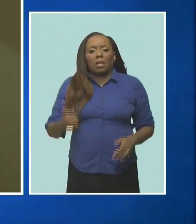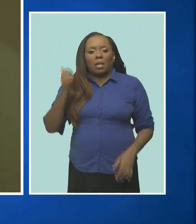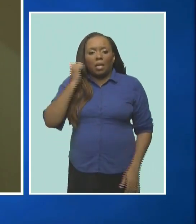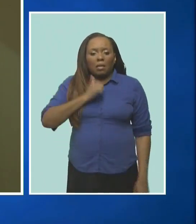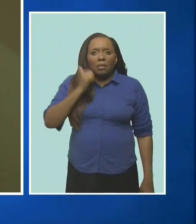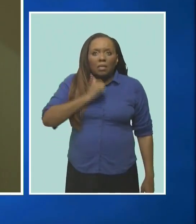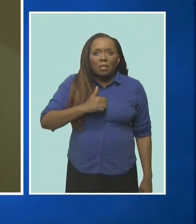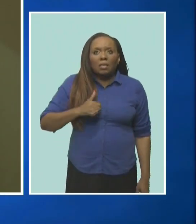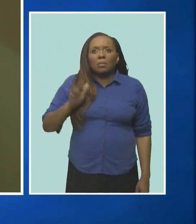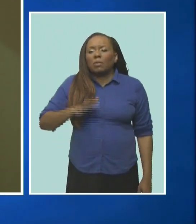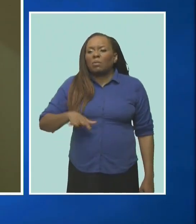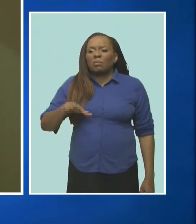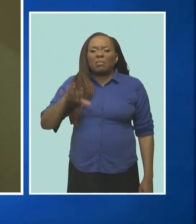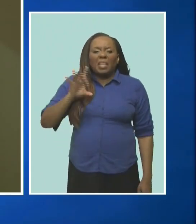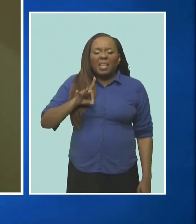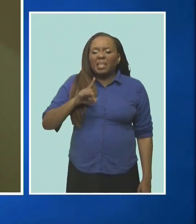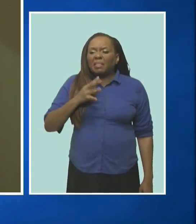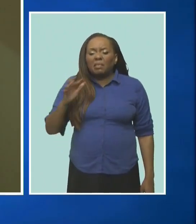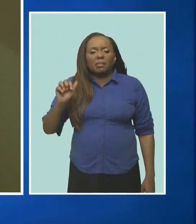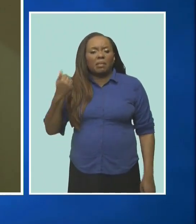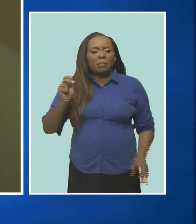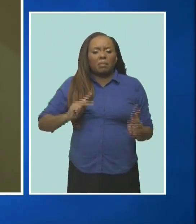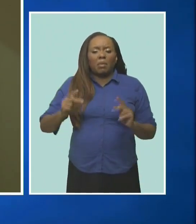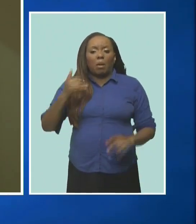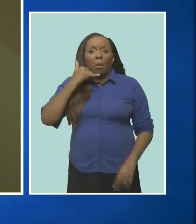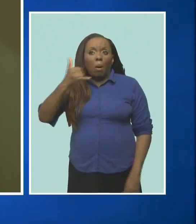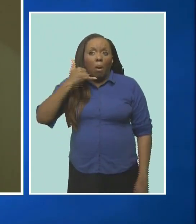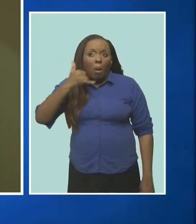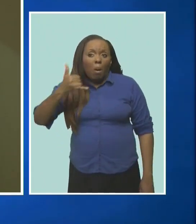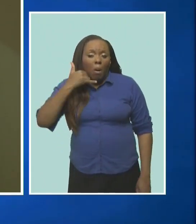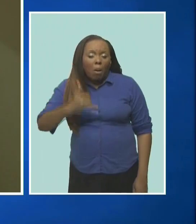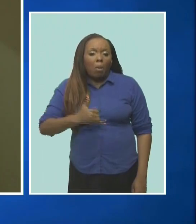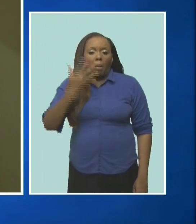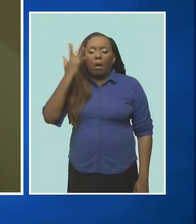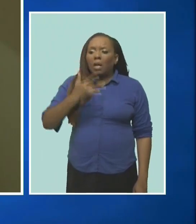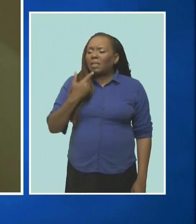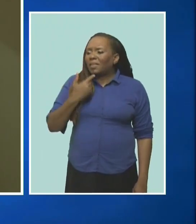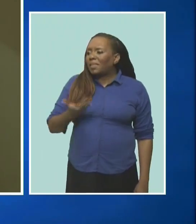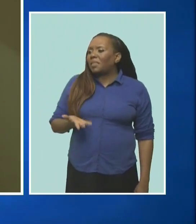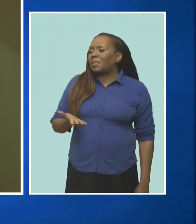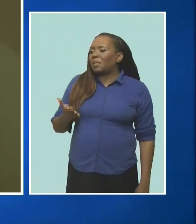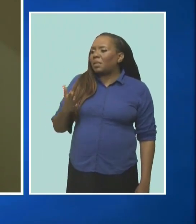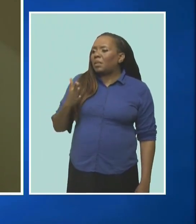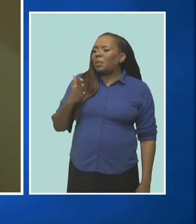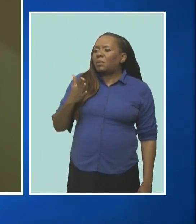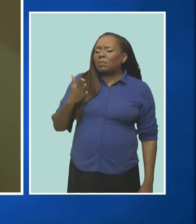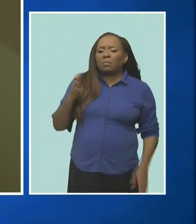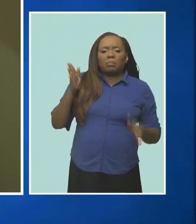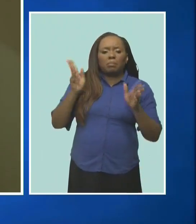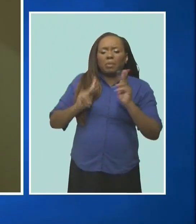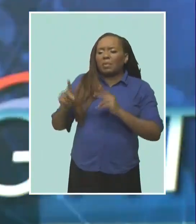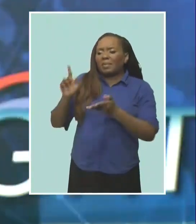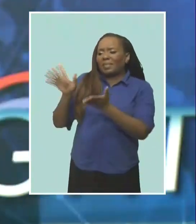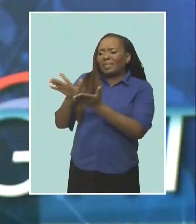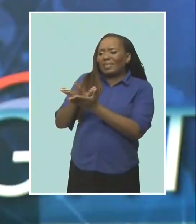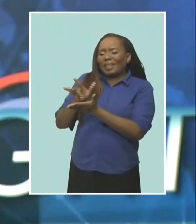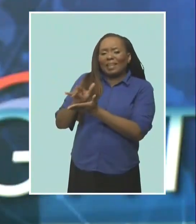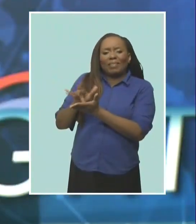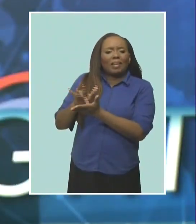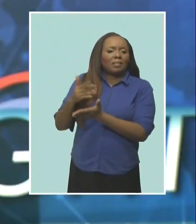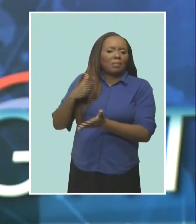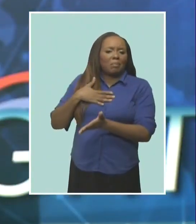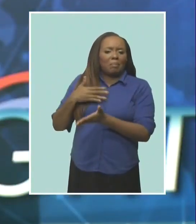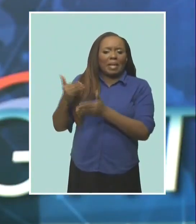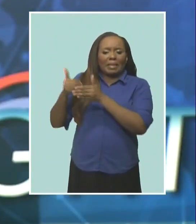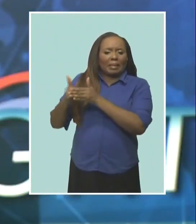less than 8 to 10 calls from residents and others who call to say, my neighbor is being taken advantage of. Ms.